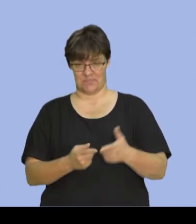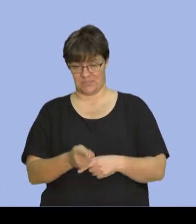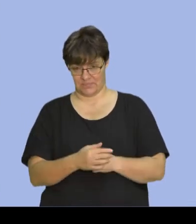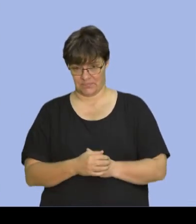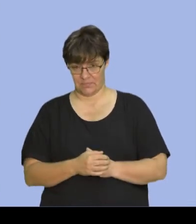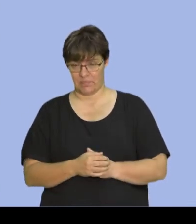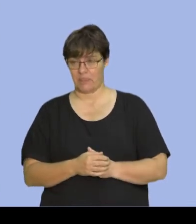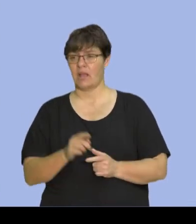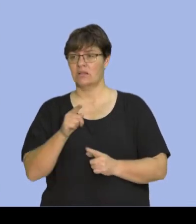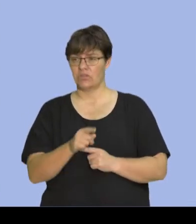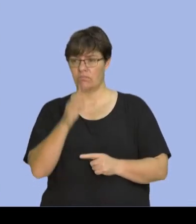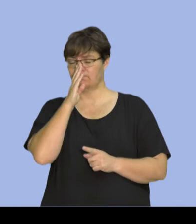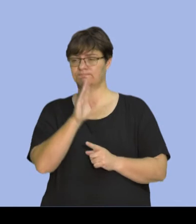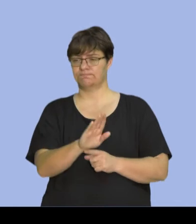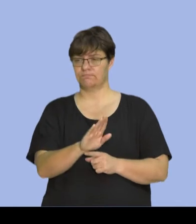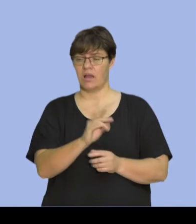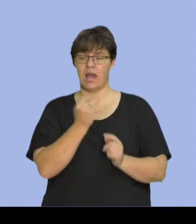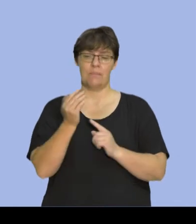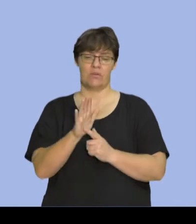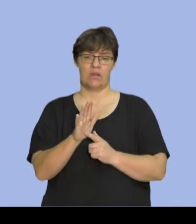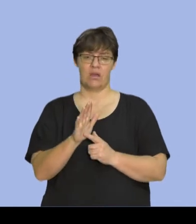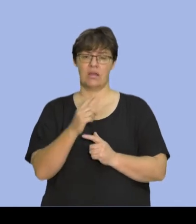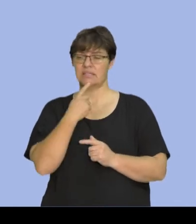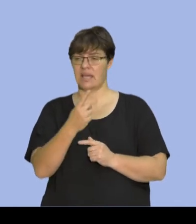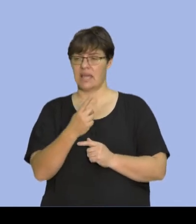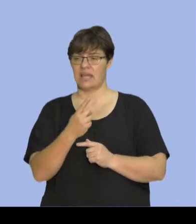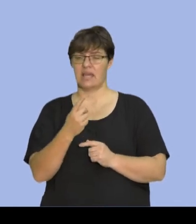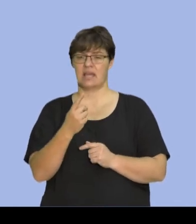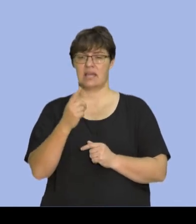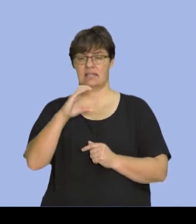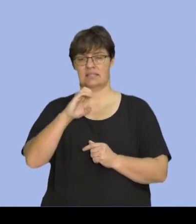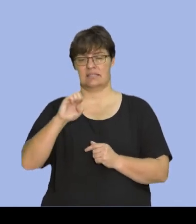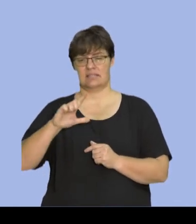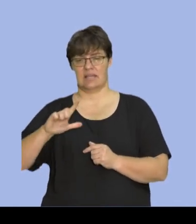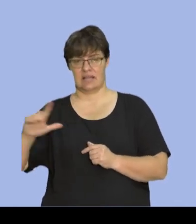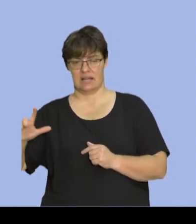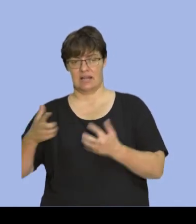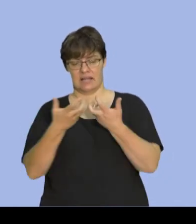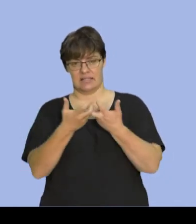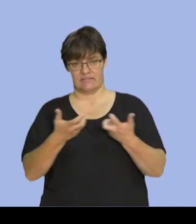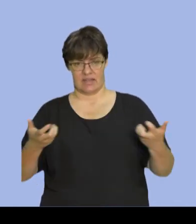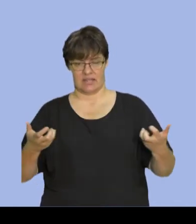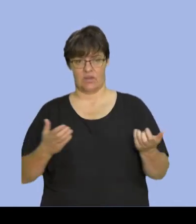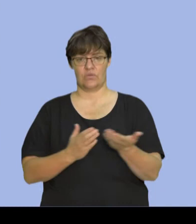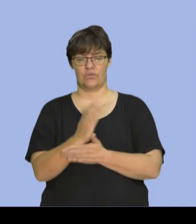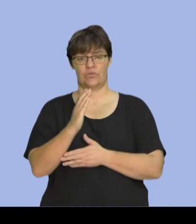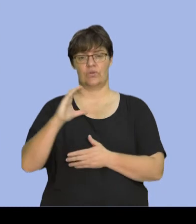image the appearance of what we call a cell dividing by the cytoplasm, the